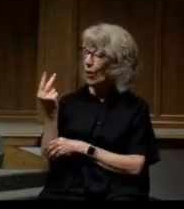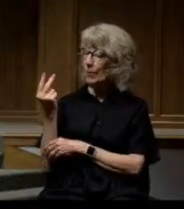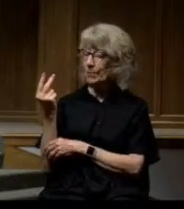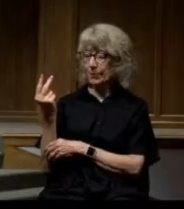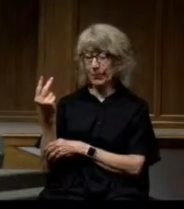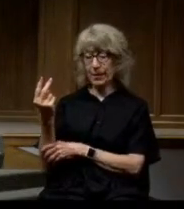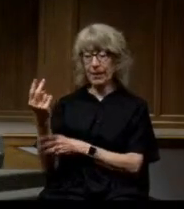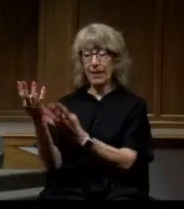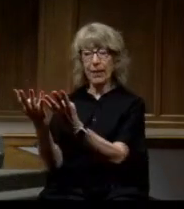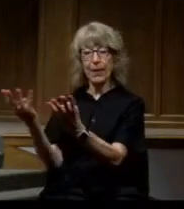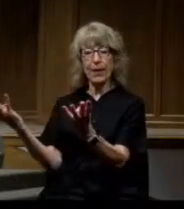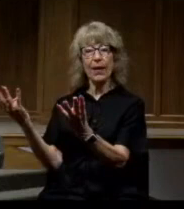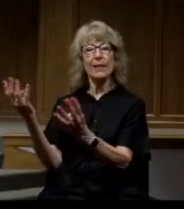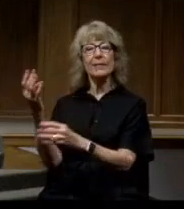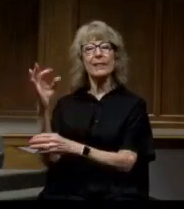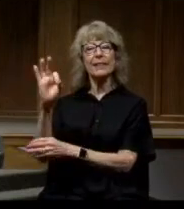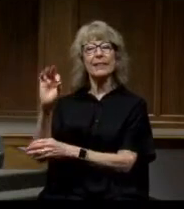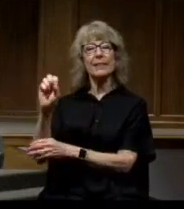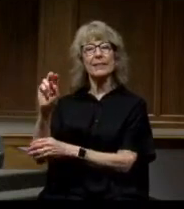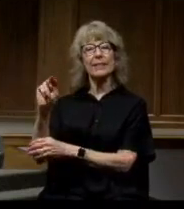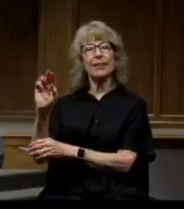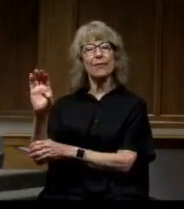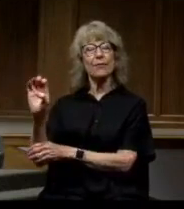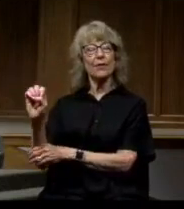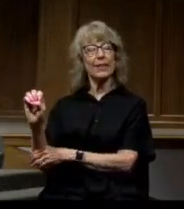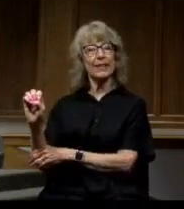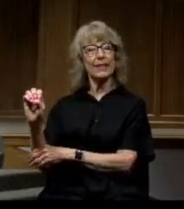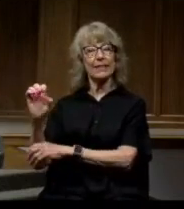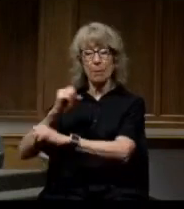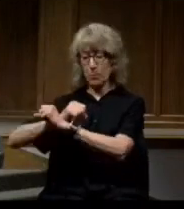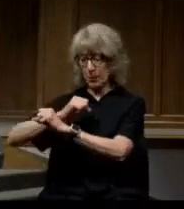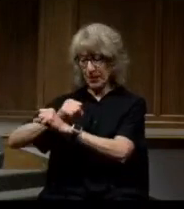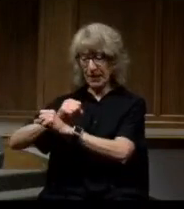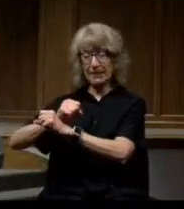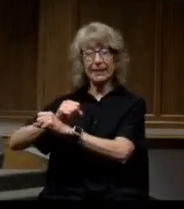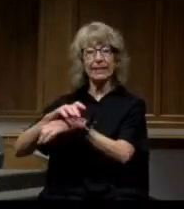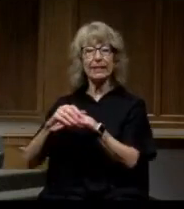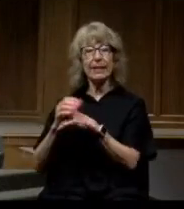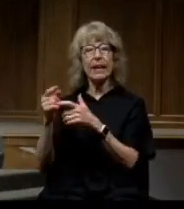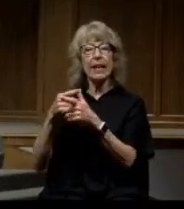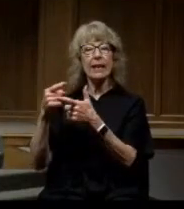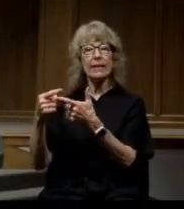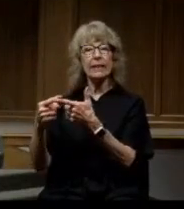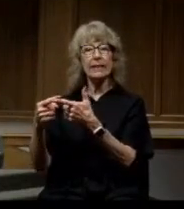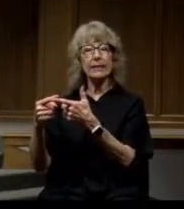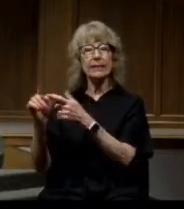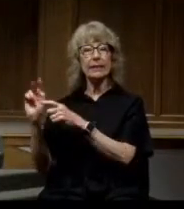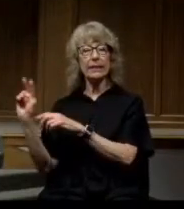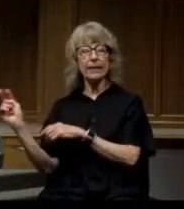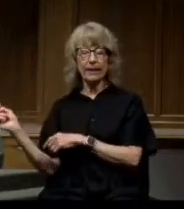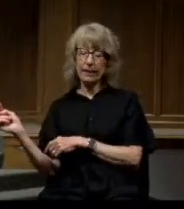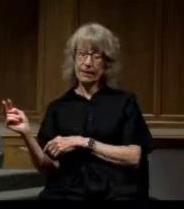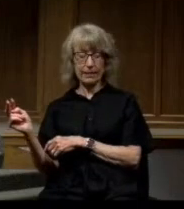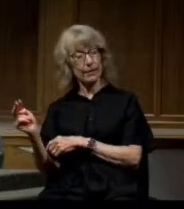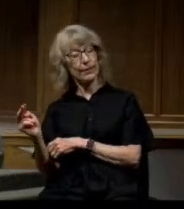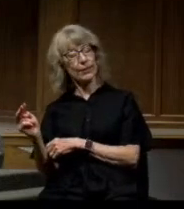as he wanted it to be, but nevertheless did protect his field. And then he turned to his